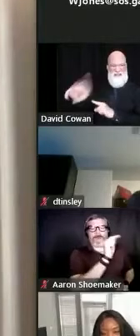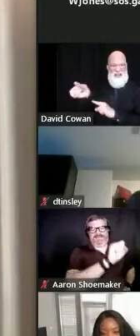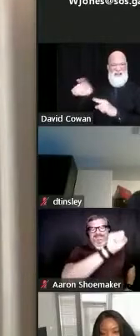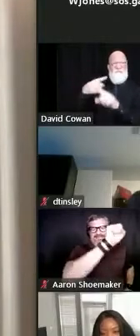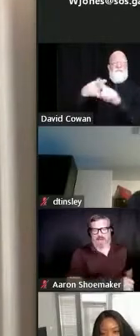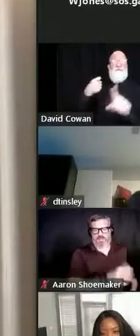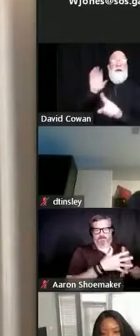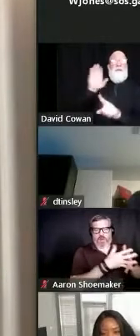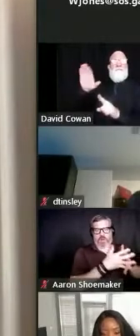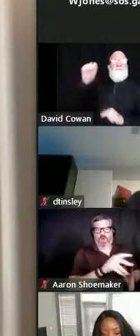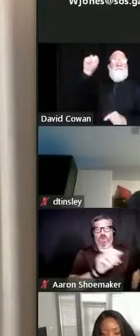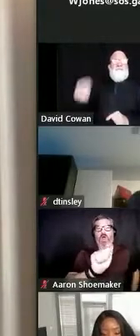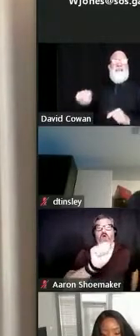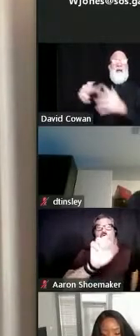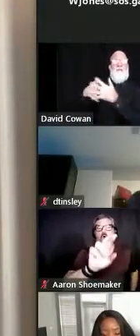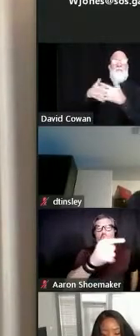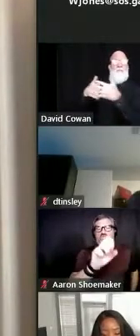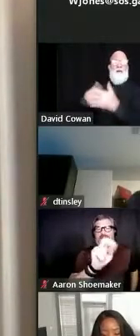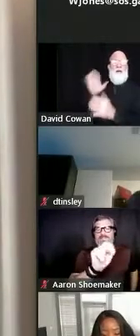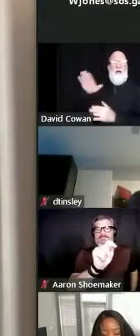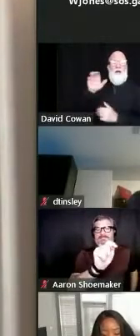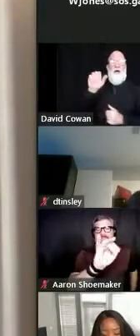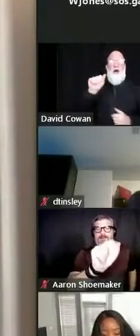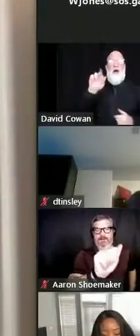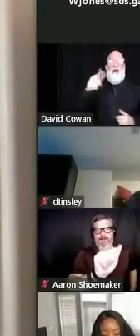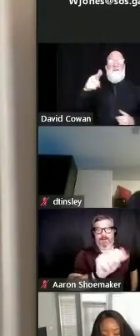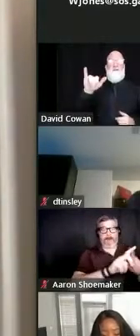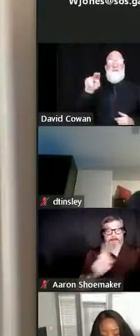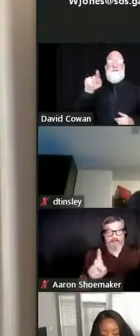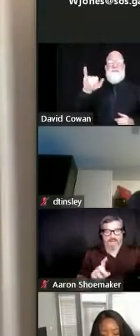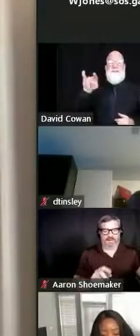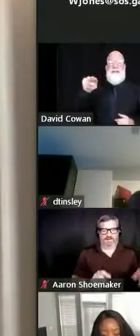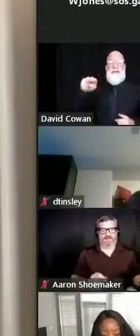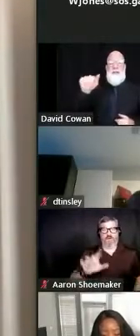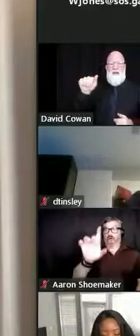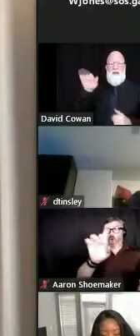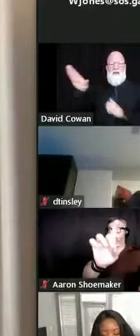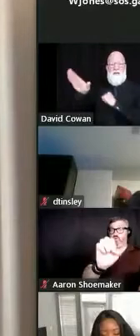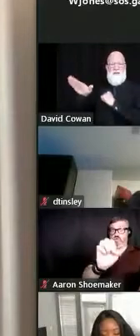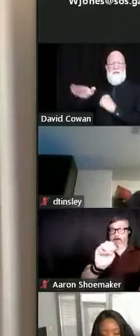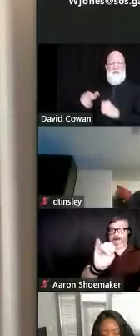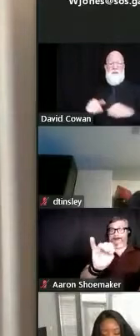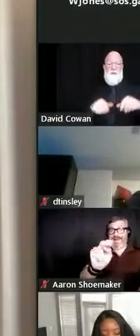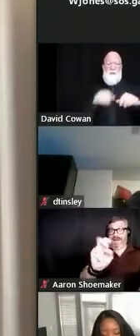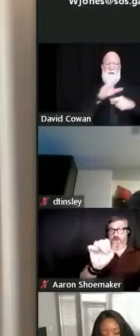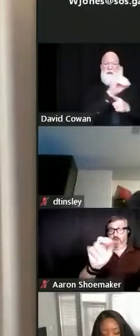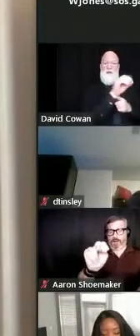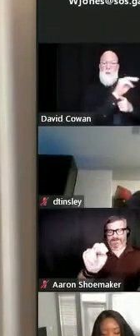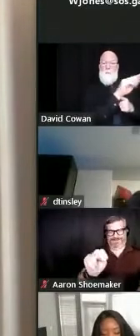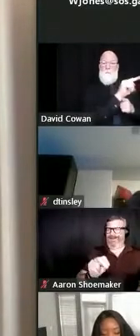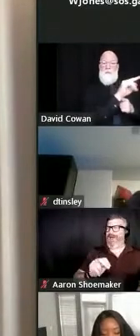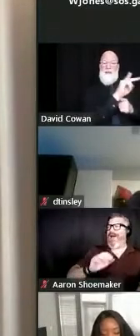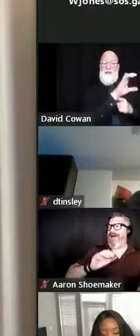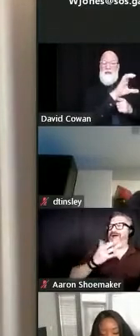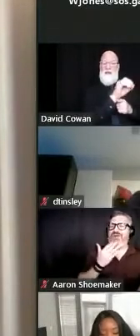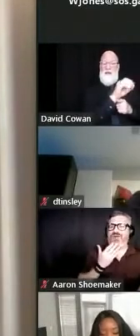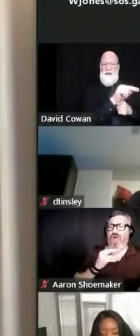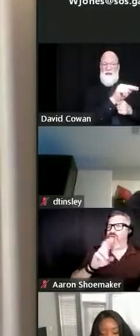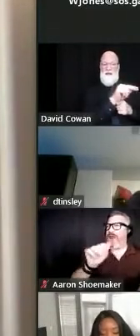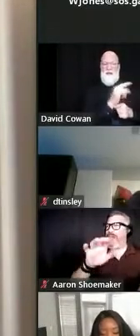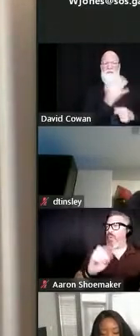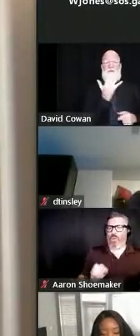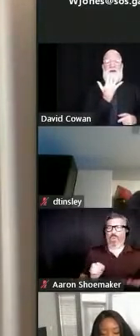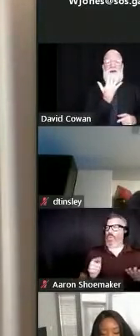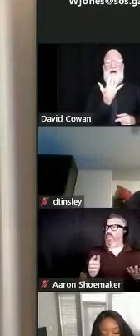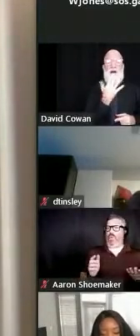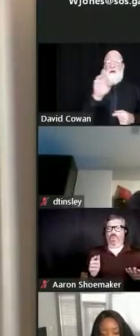we first were doing it um we were really pressuring them both to try to Throttle Down the costs and we did we they both came down by several million each off